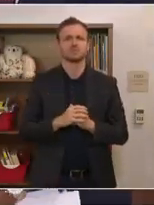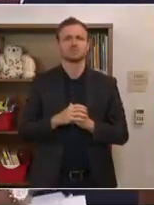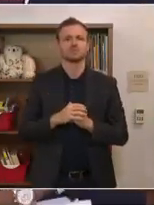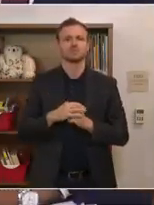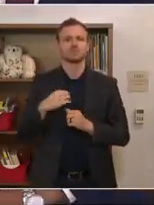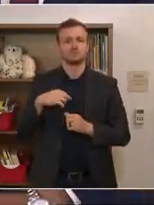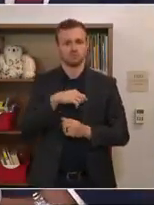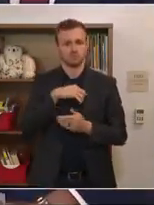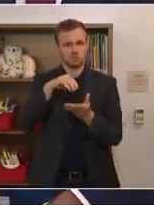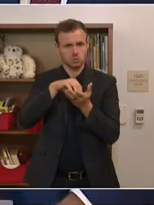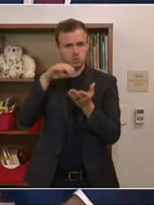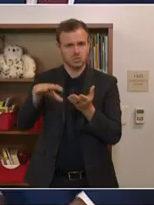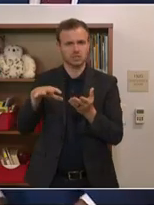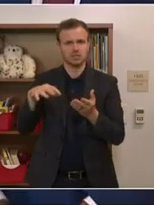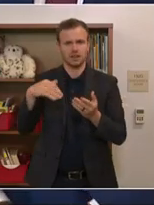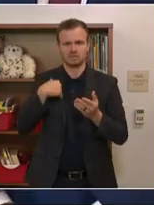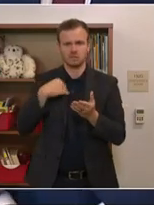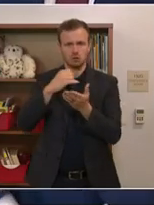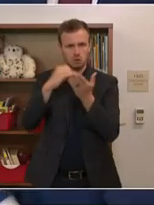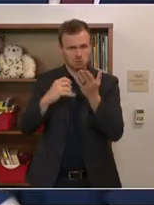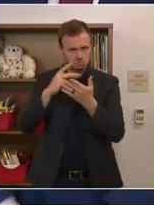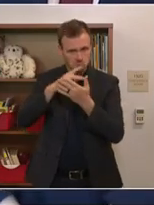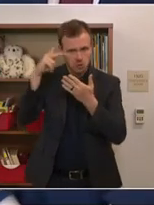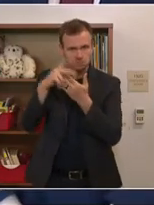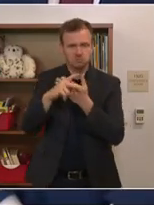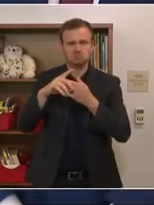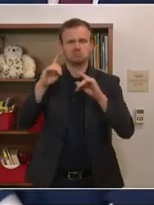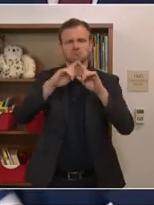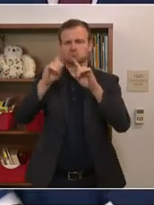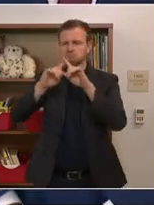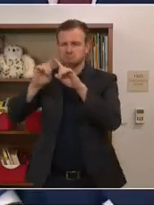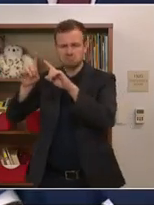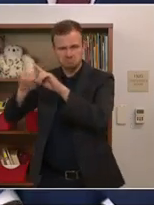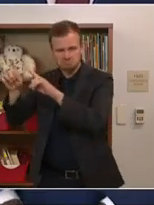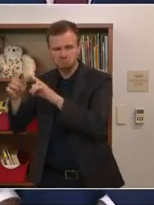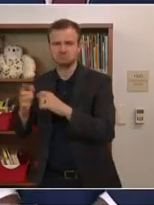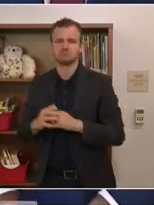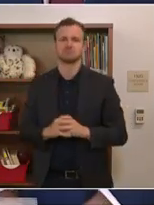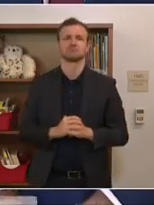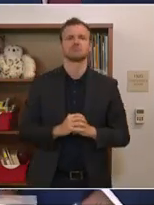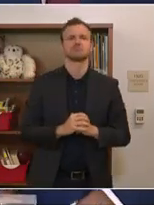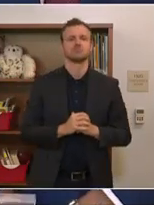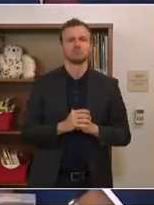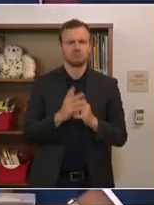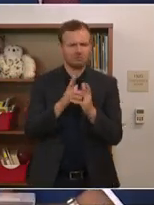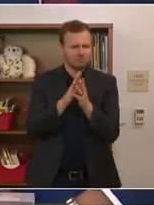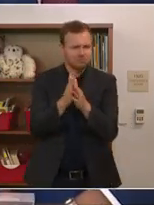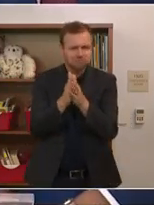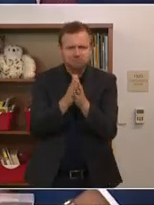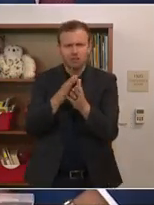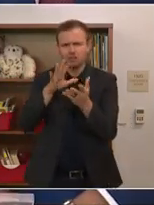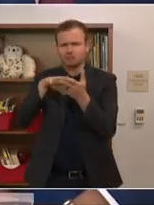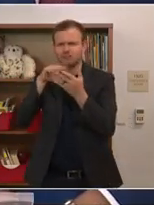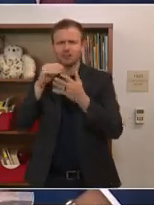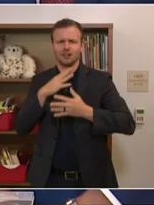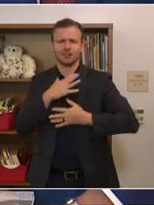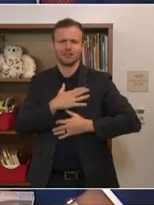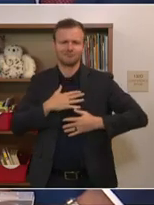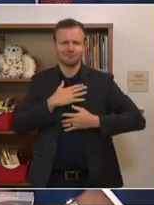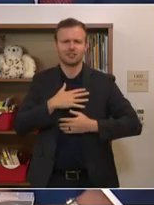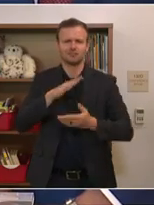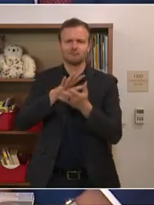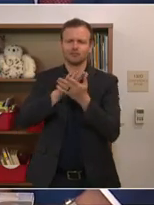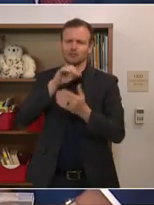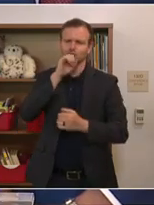a variety of extracurricular activities that make them love learning and love school. This work